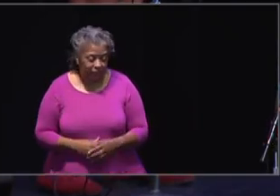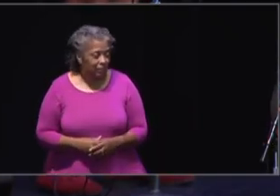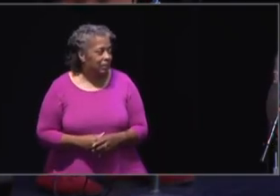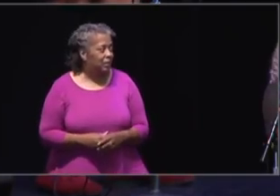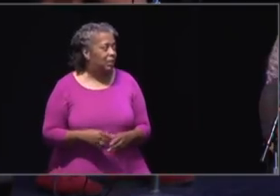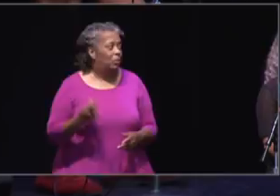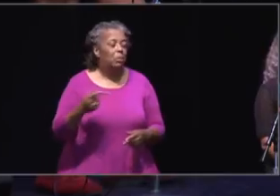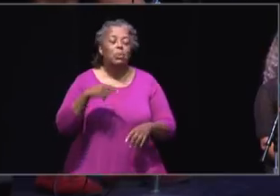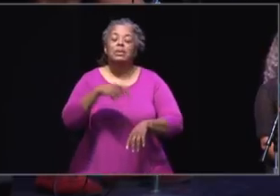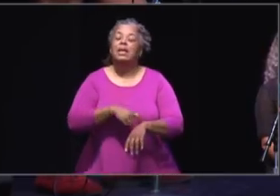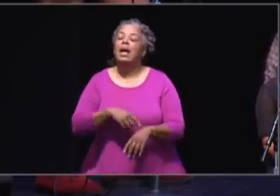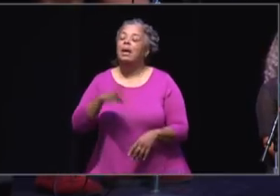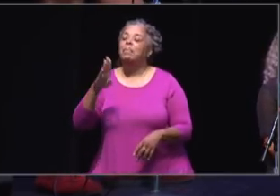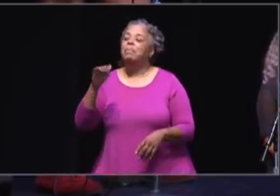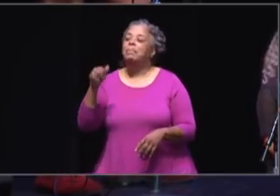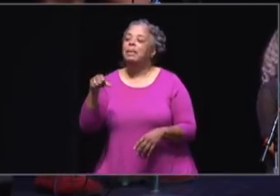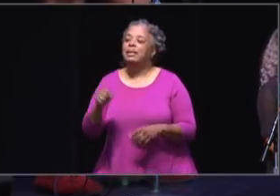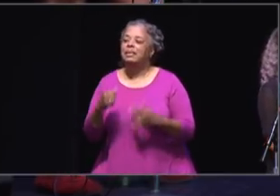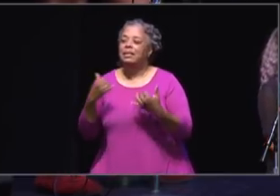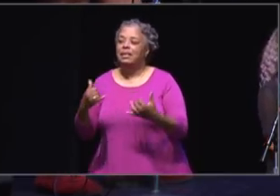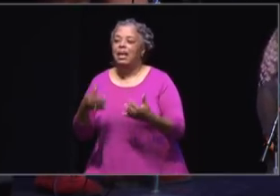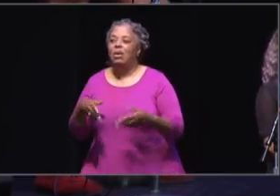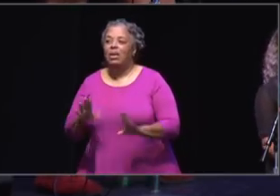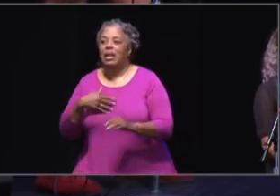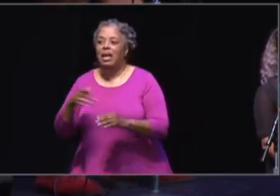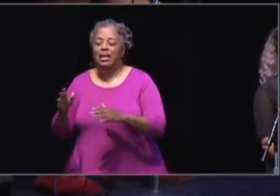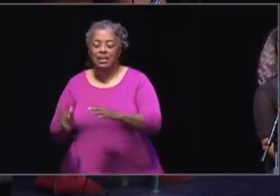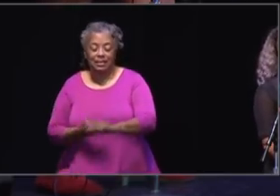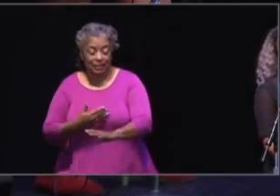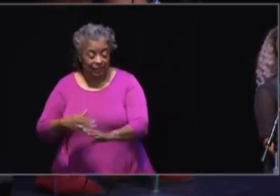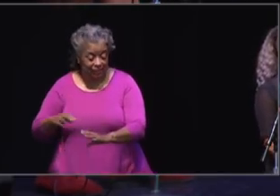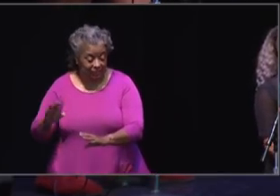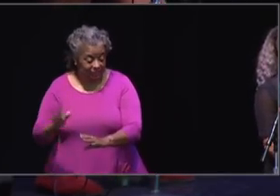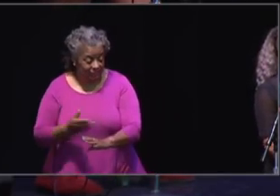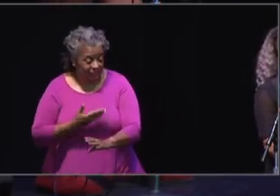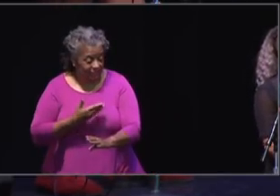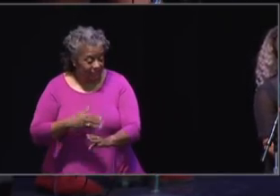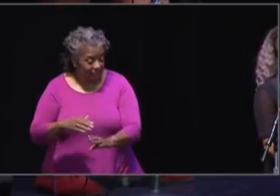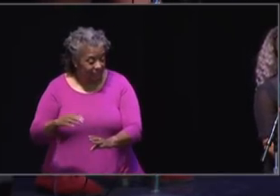One more time, basses. Now let us